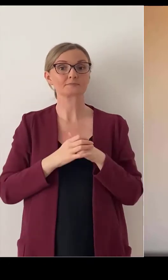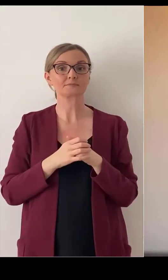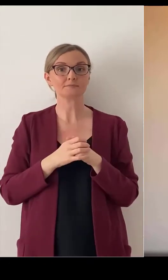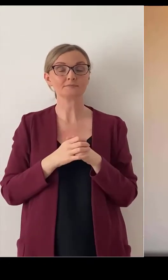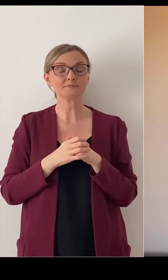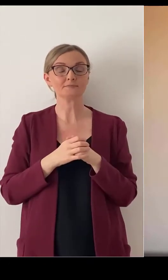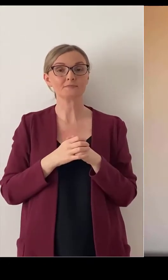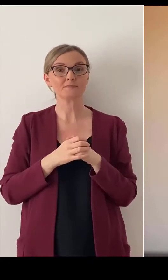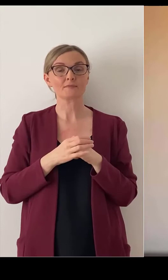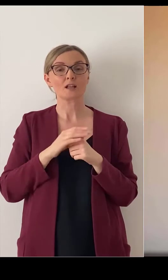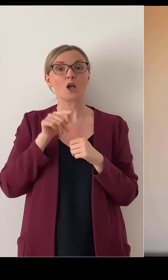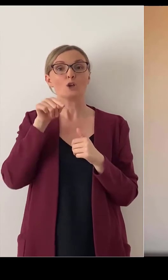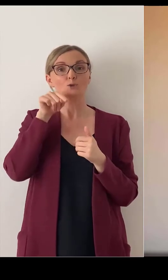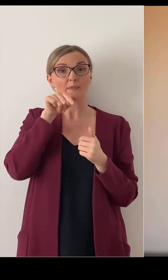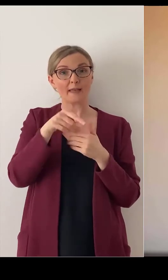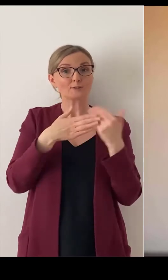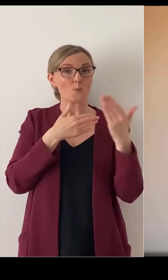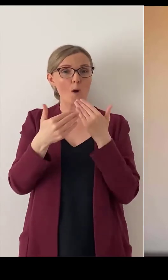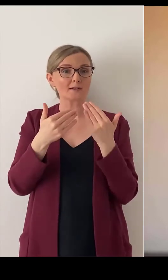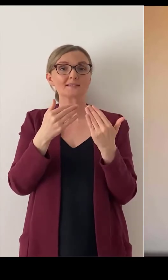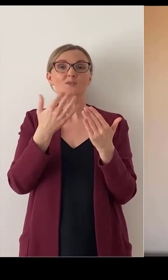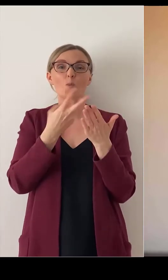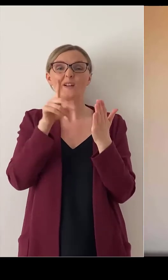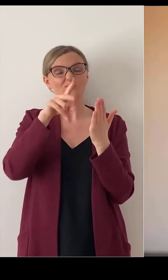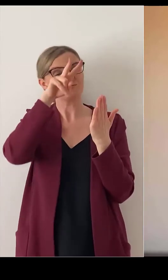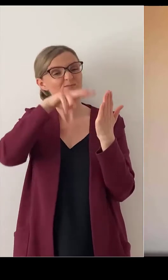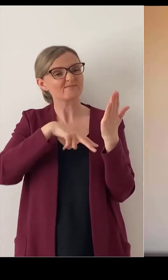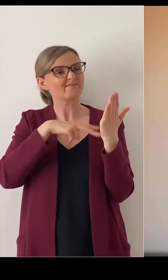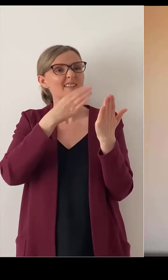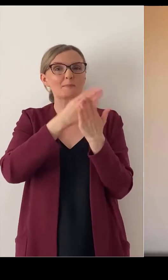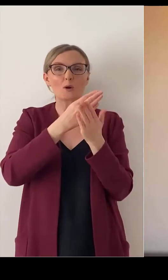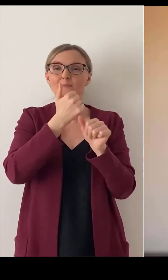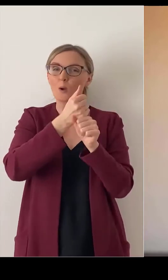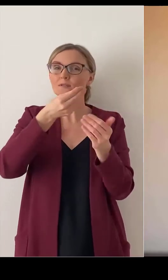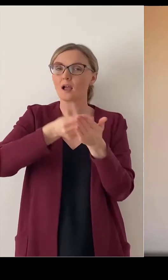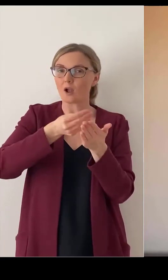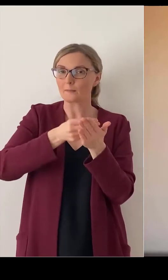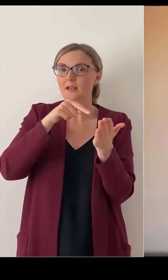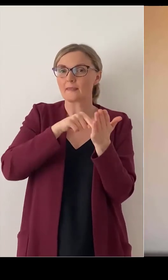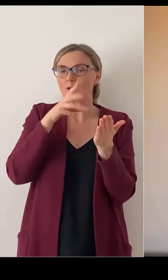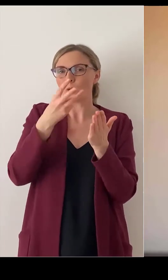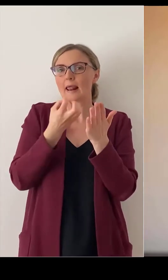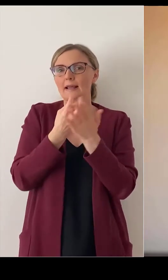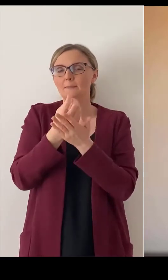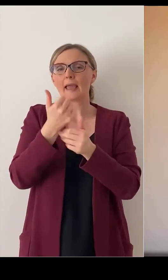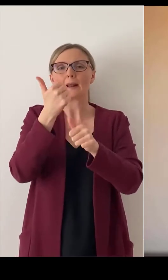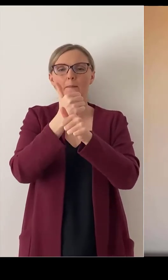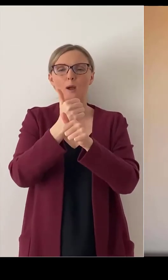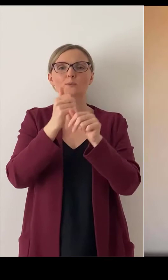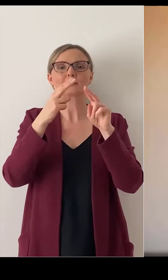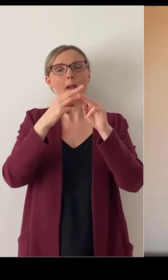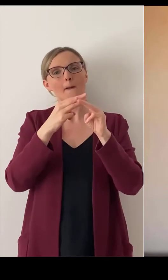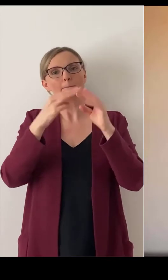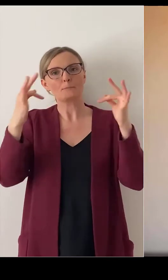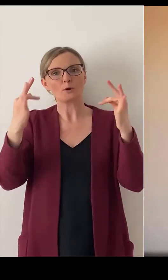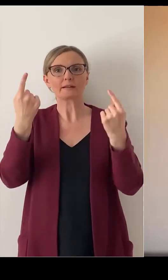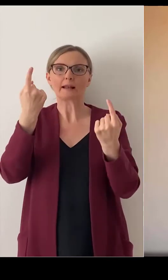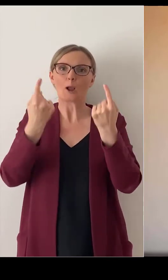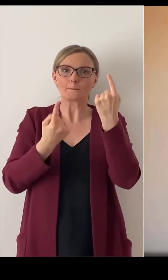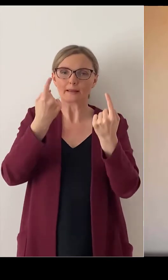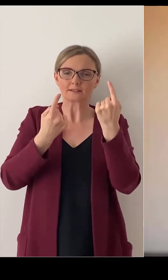what introductory textbooks cover on the perfectly competitive labor market and minimum